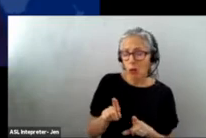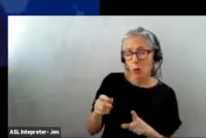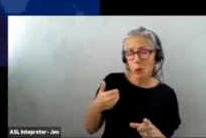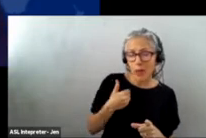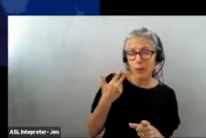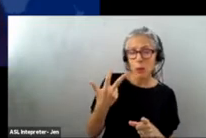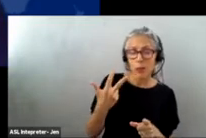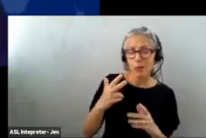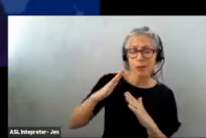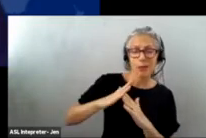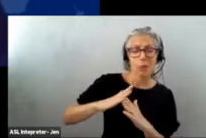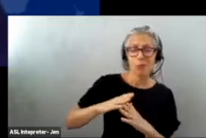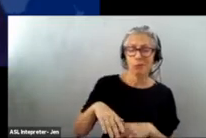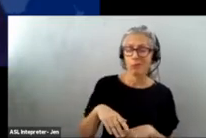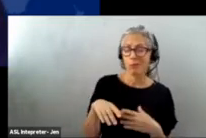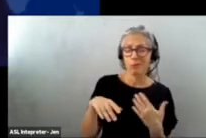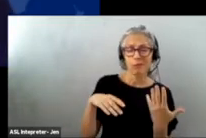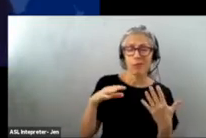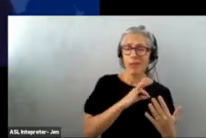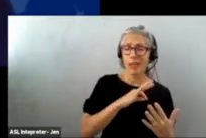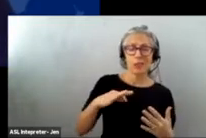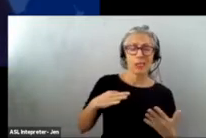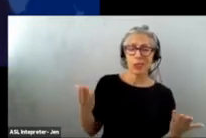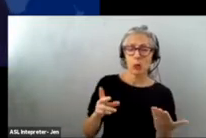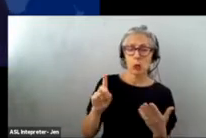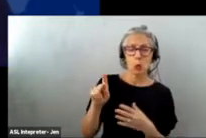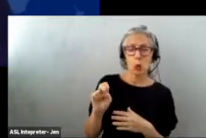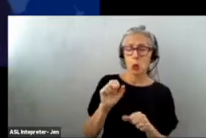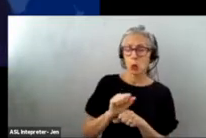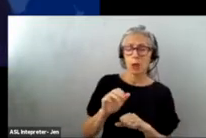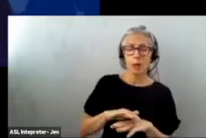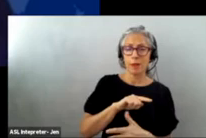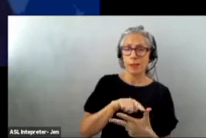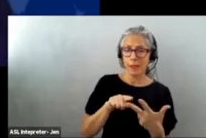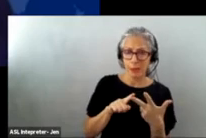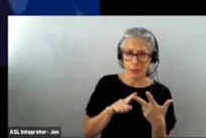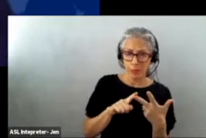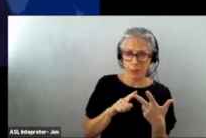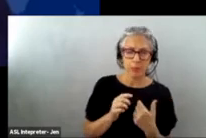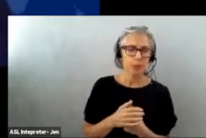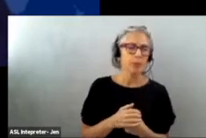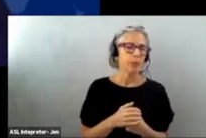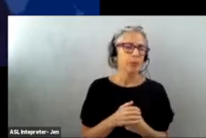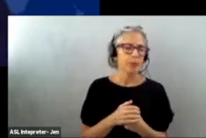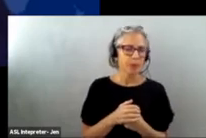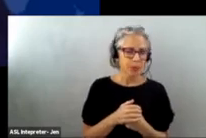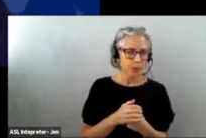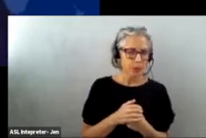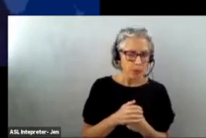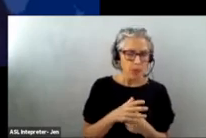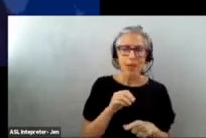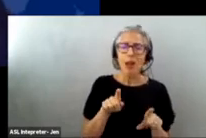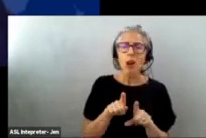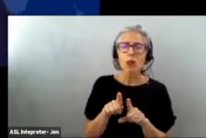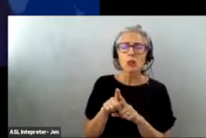in these areas locally and globally, and who are interested in the multi-directional learning that can come from sharing information across different types of